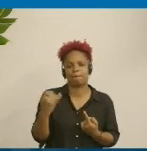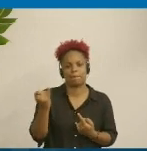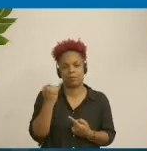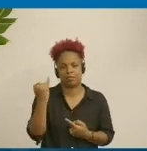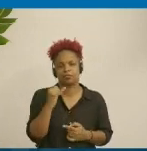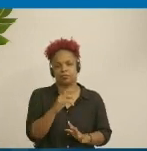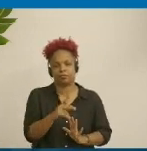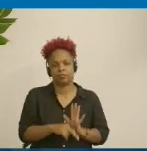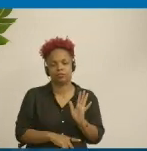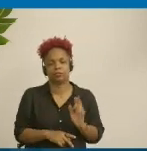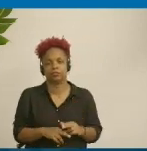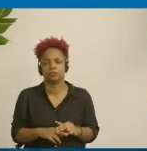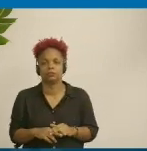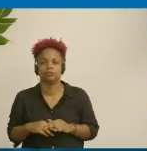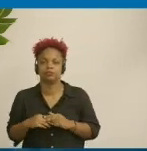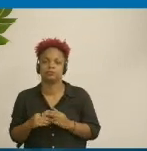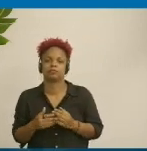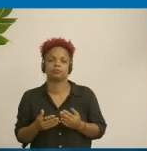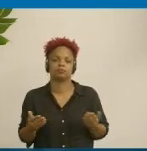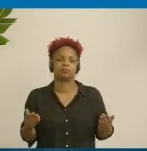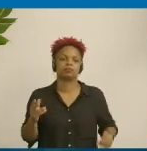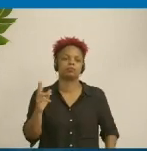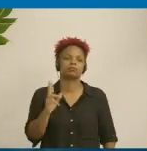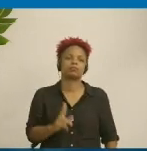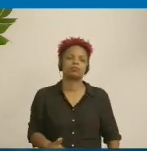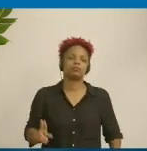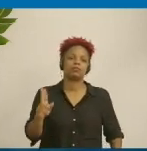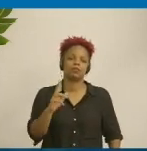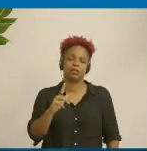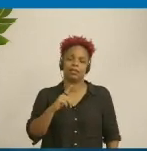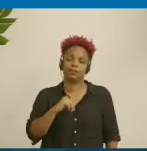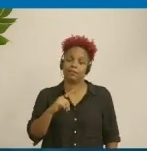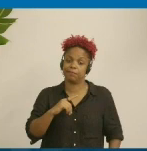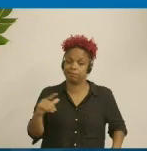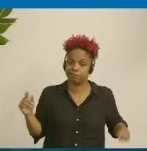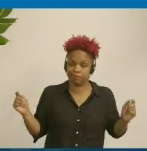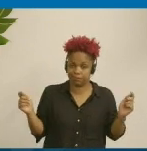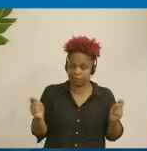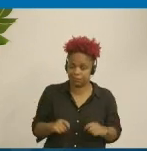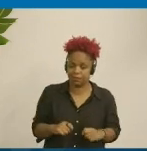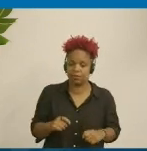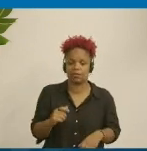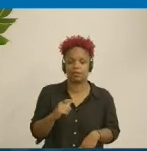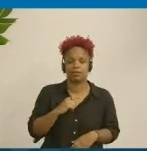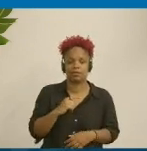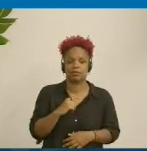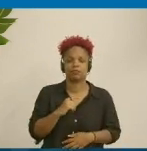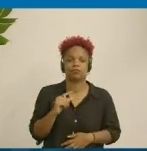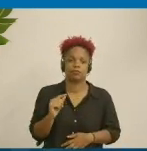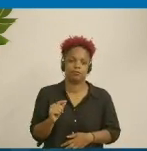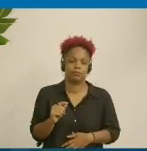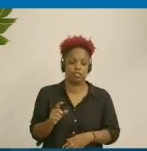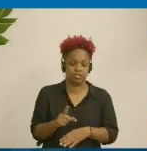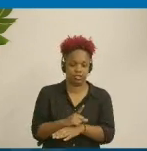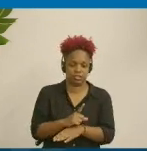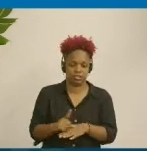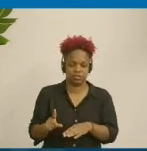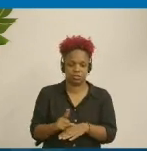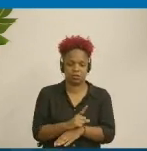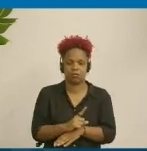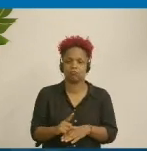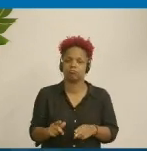used the power of digital, but very comprehensive, not only